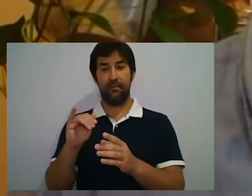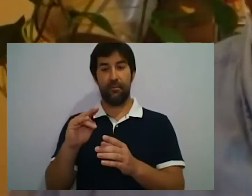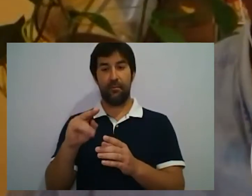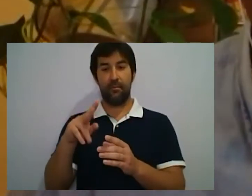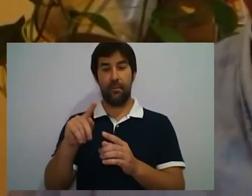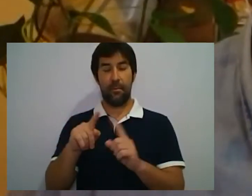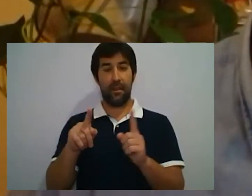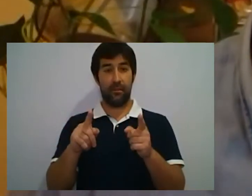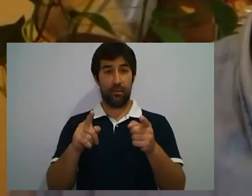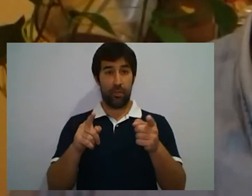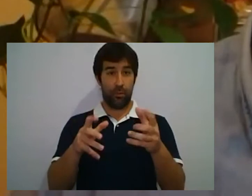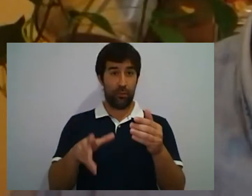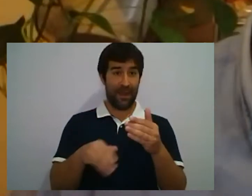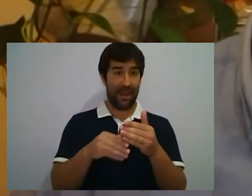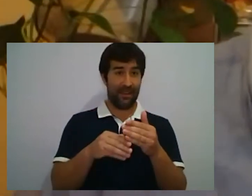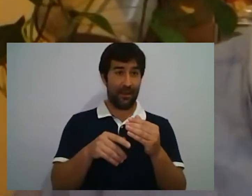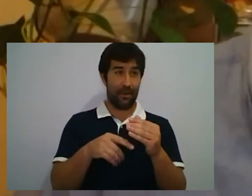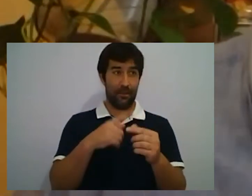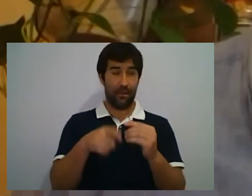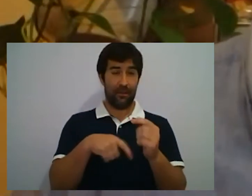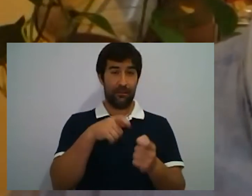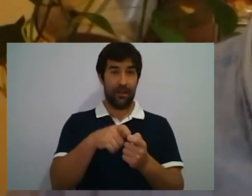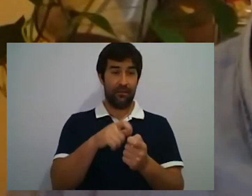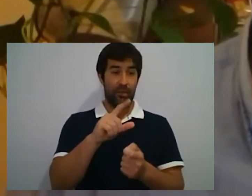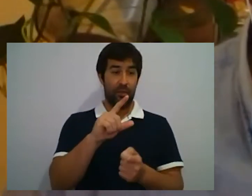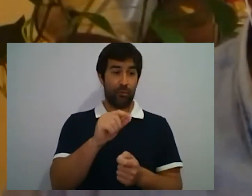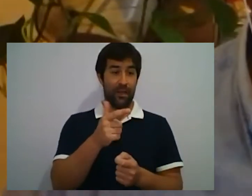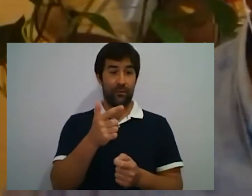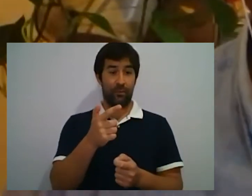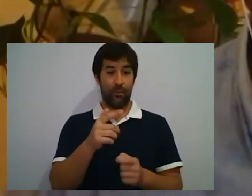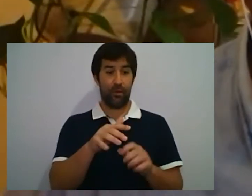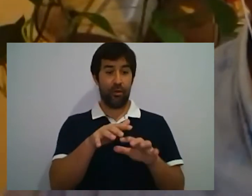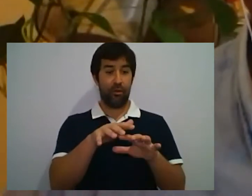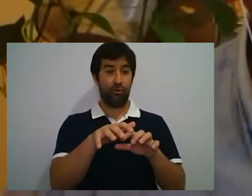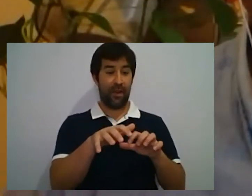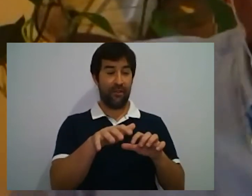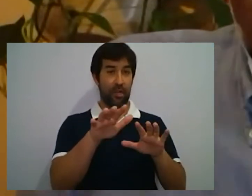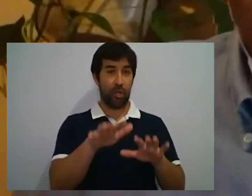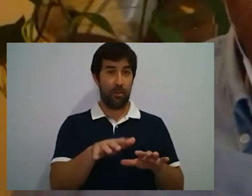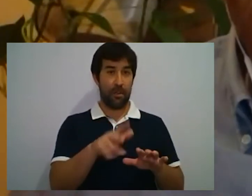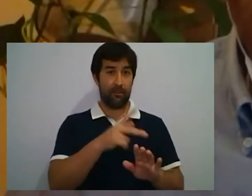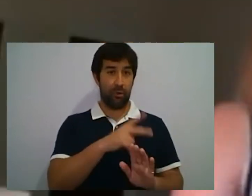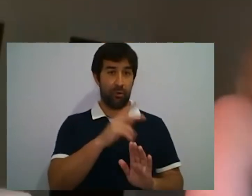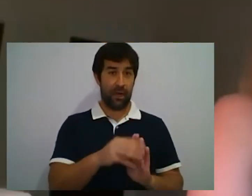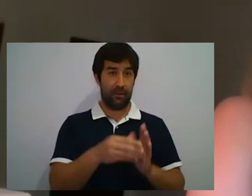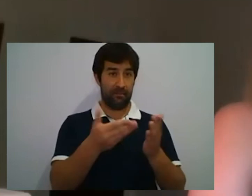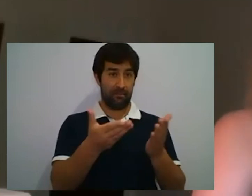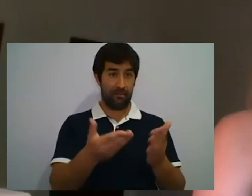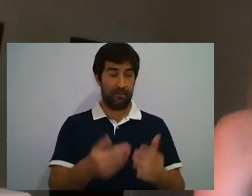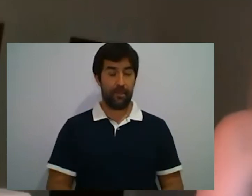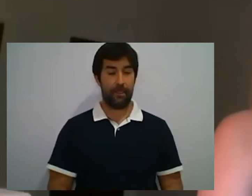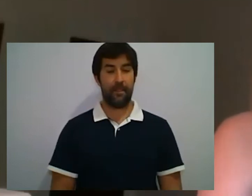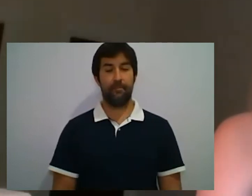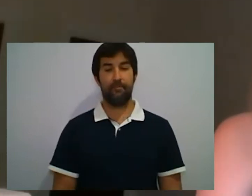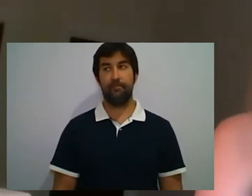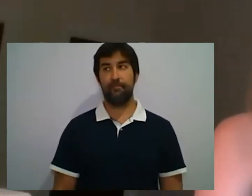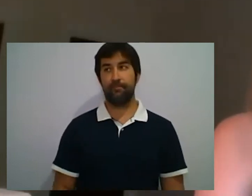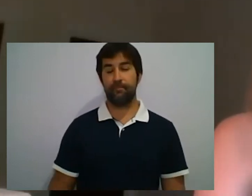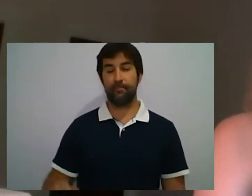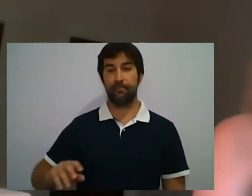safety, congestion reduction, system reliability, freight movement, and economic vitality. In the world of